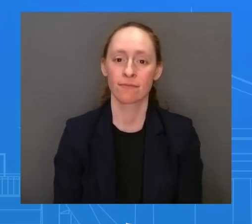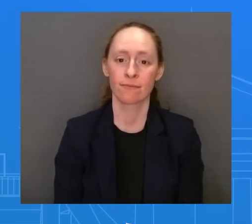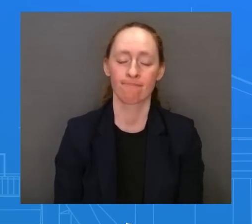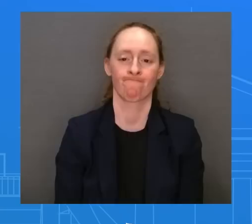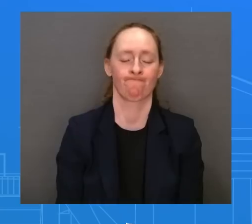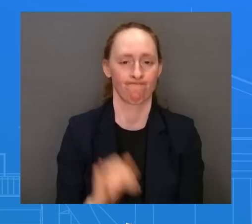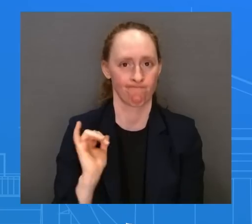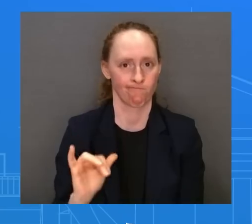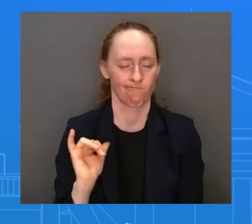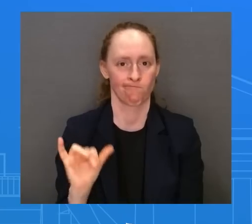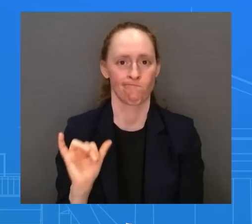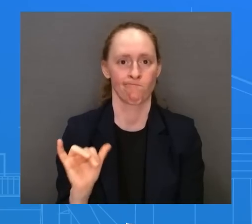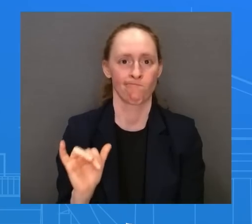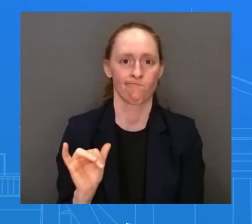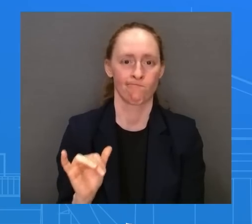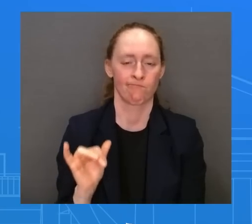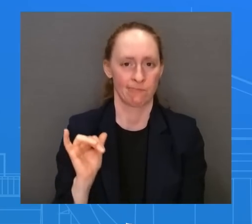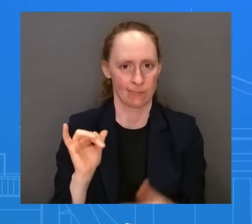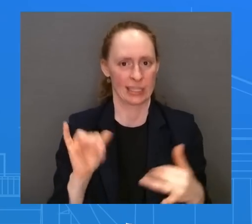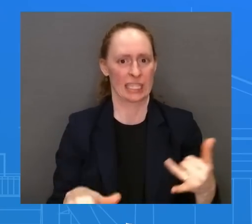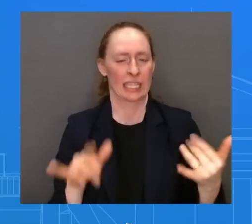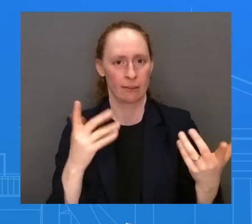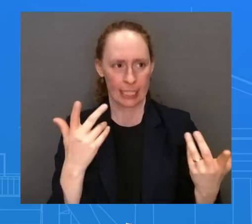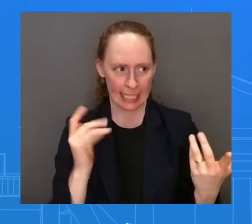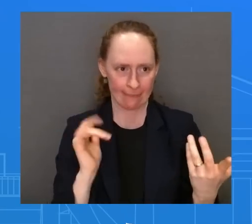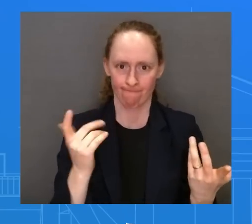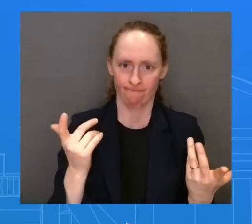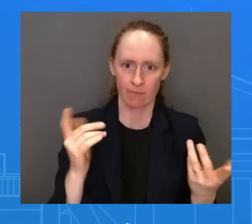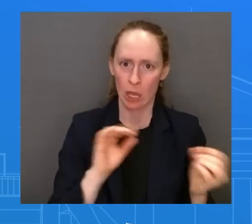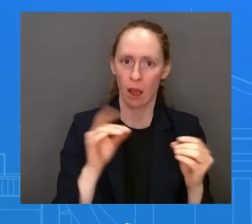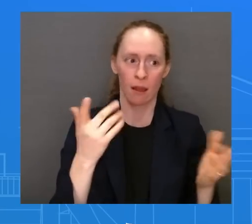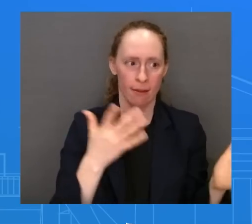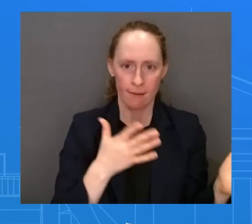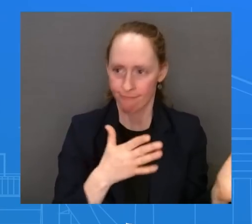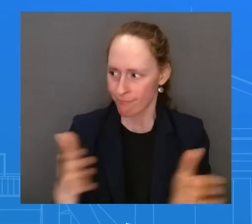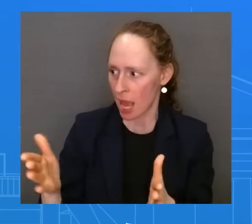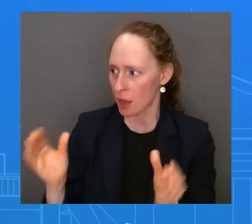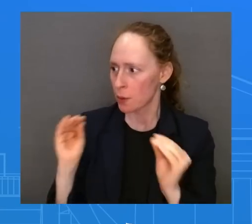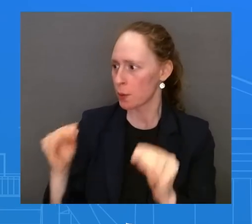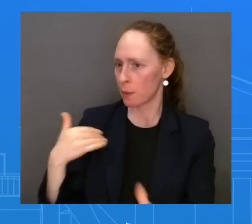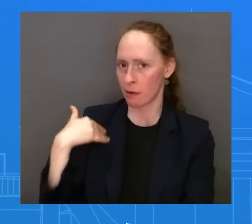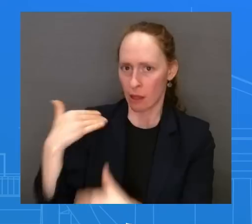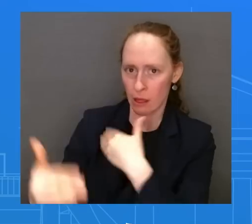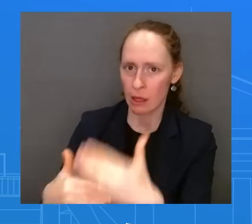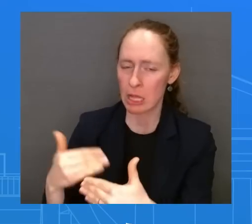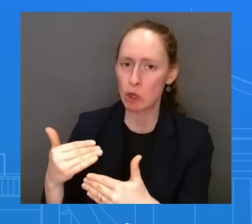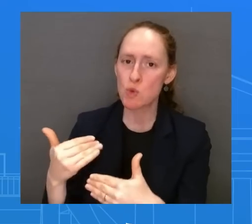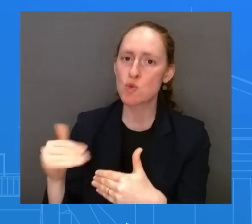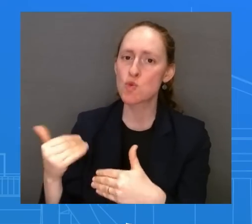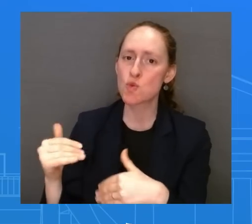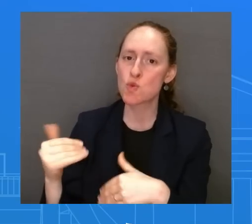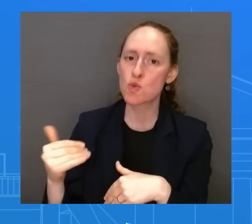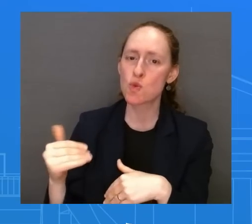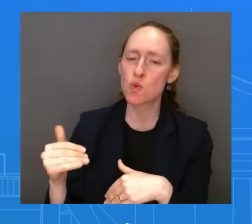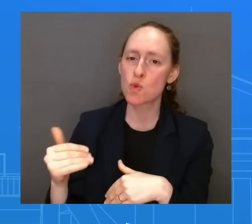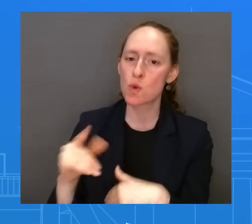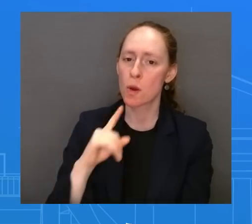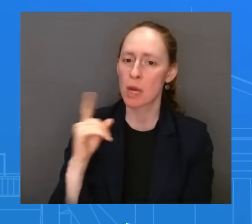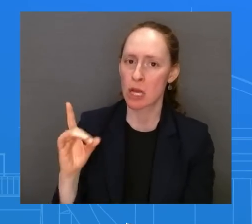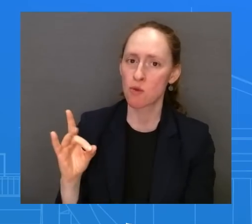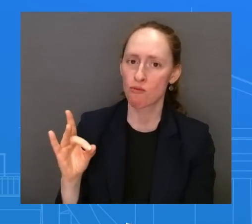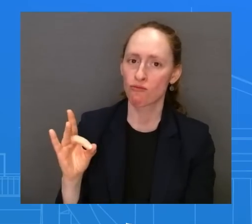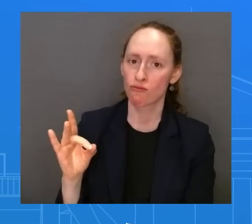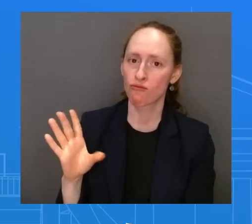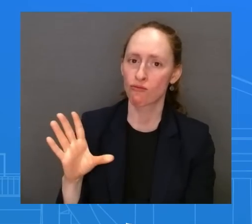Stark either withdrawal all our forces or resume fighting with the Taliban he chose the former but even in so doing